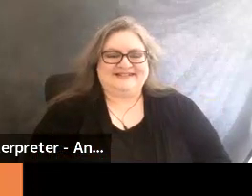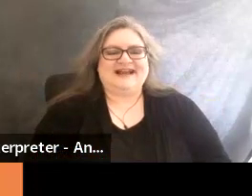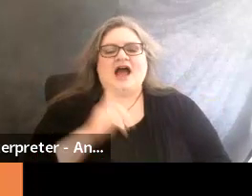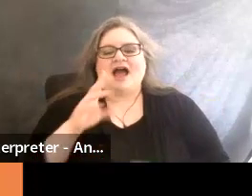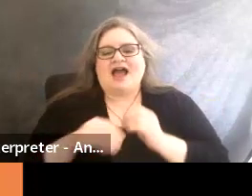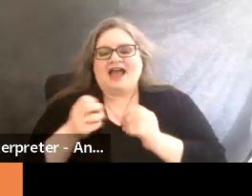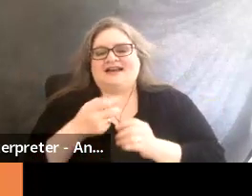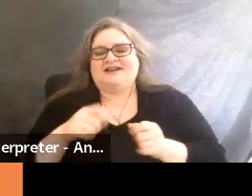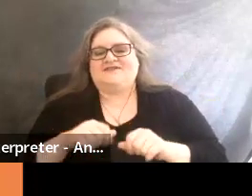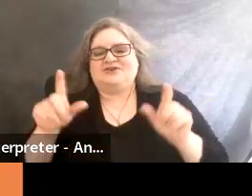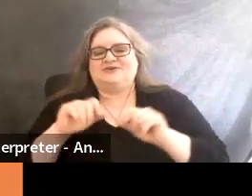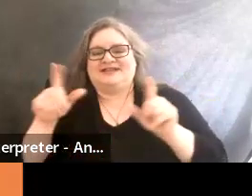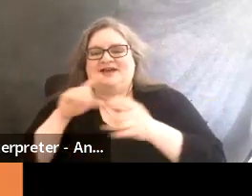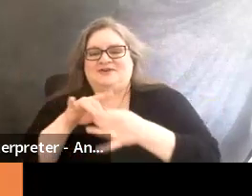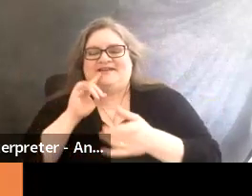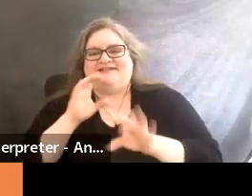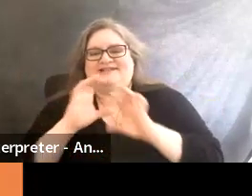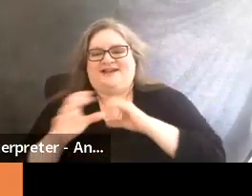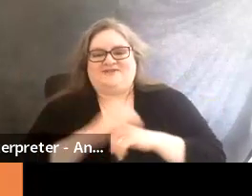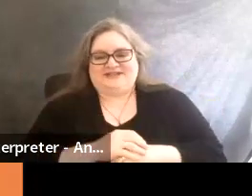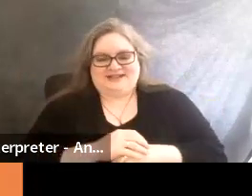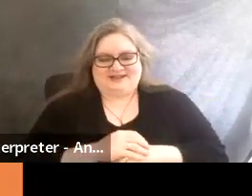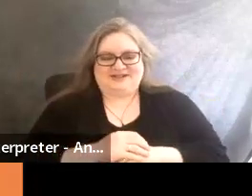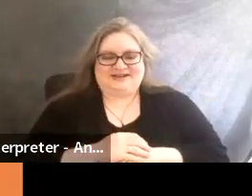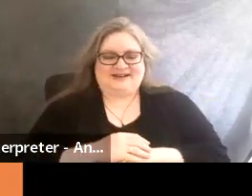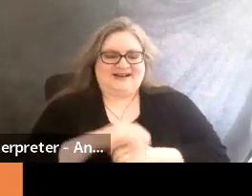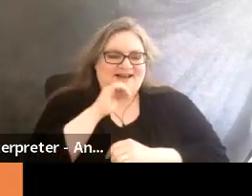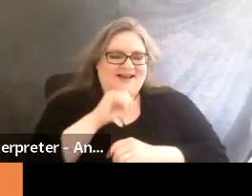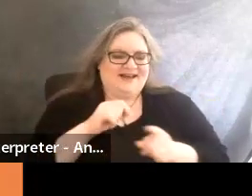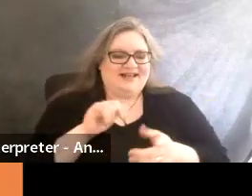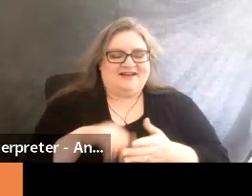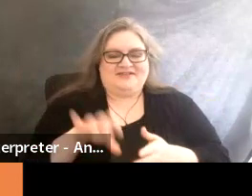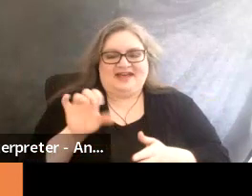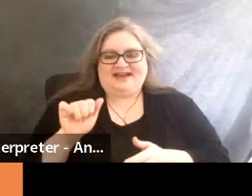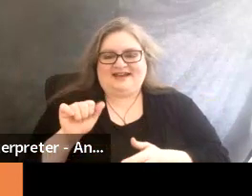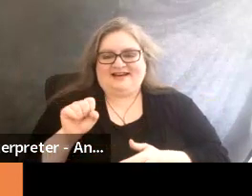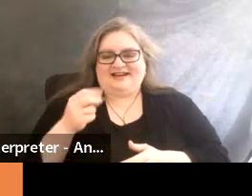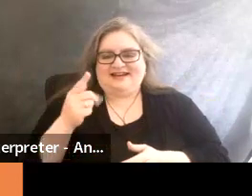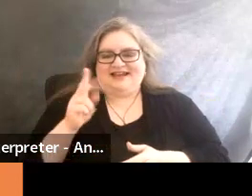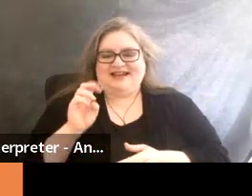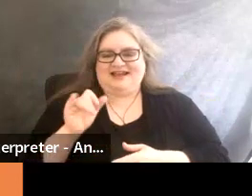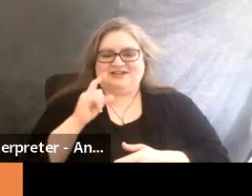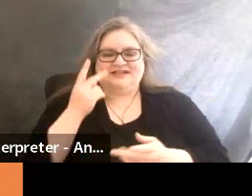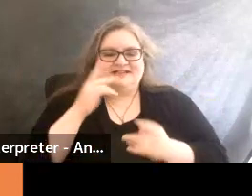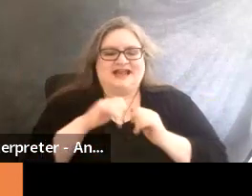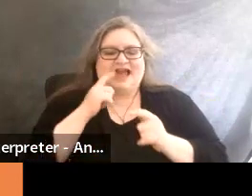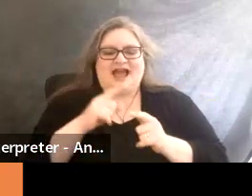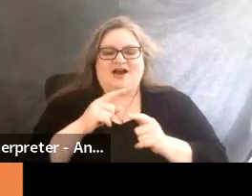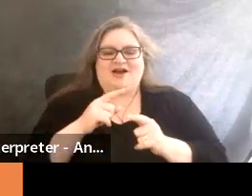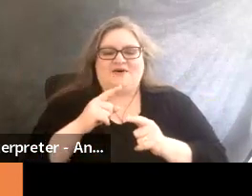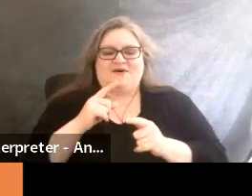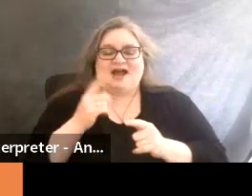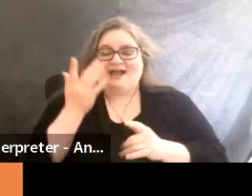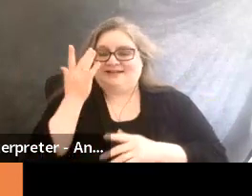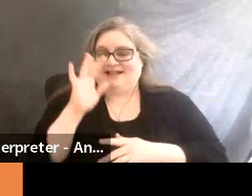few slides related to the conversation. I love that, Ashley. And wait till you see everyone how I cleverly echo your points